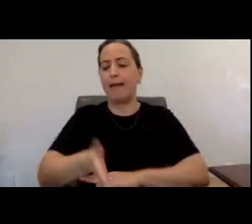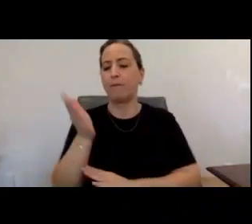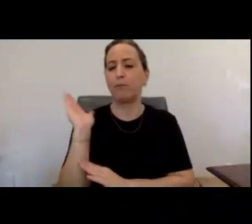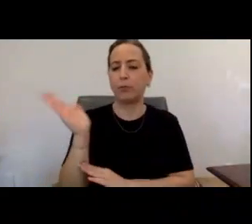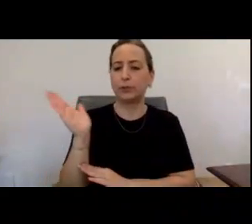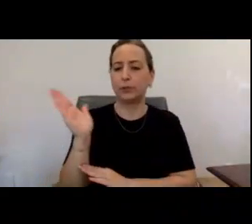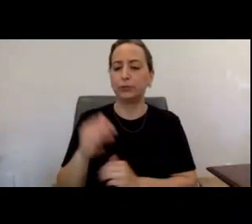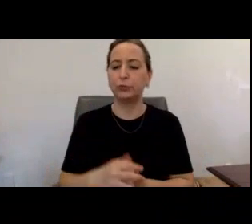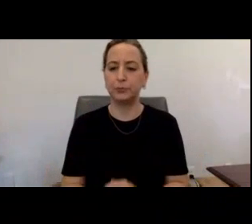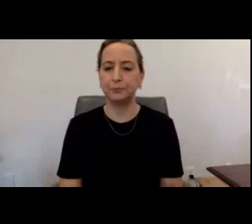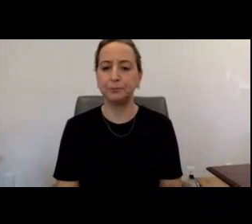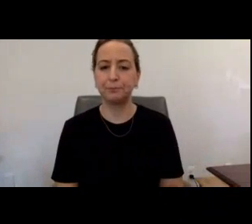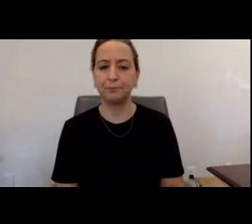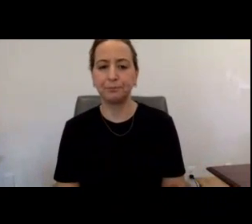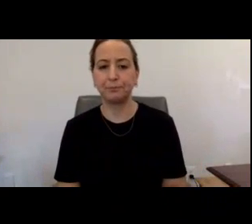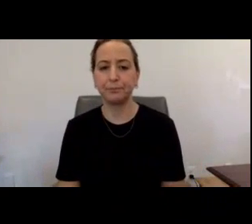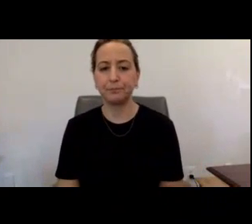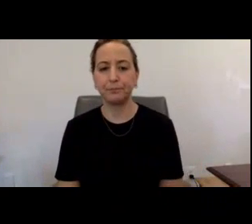over.